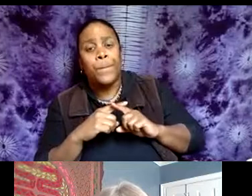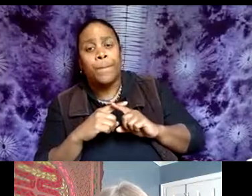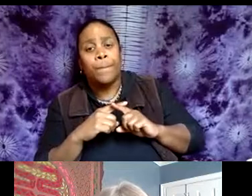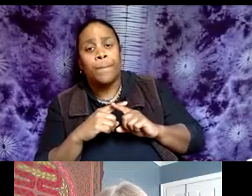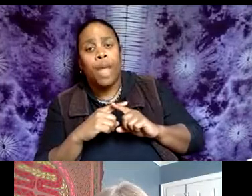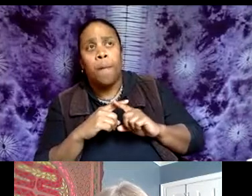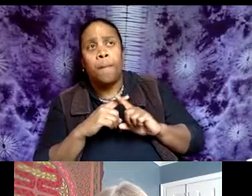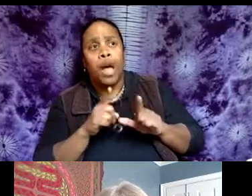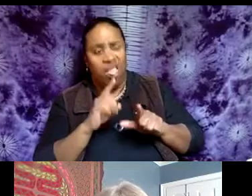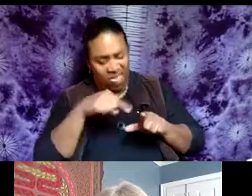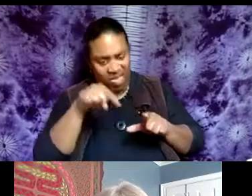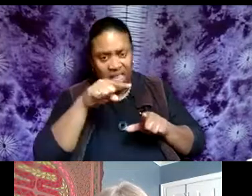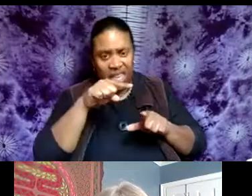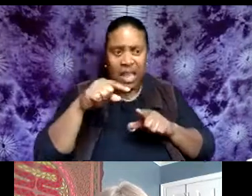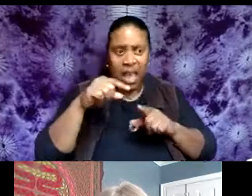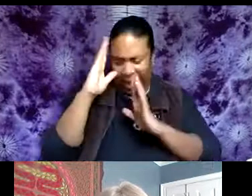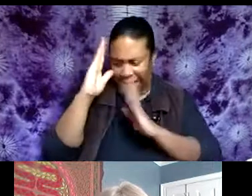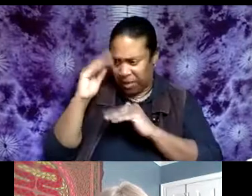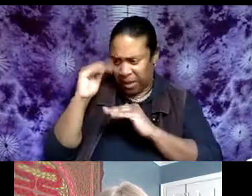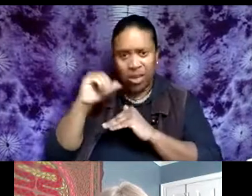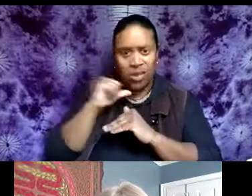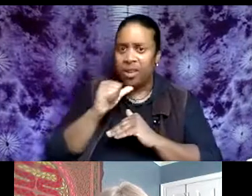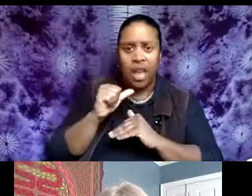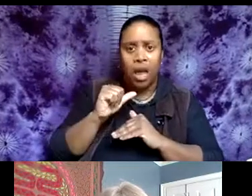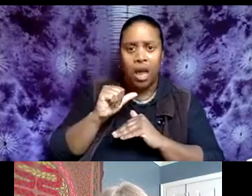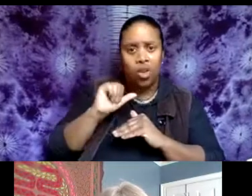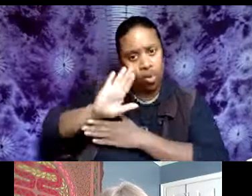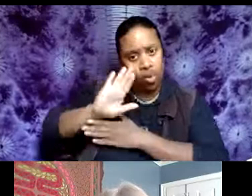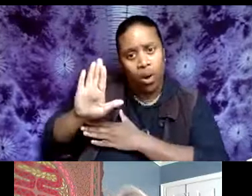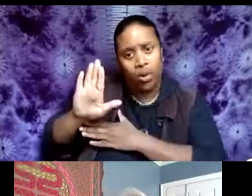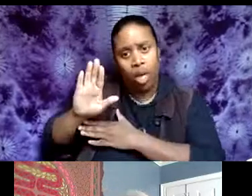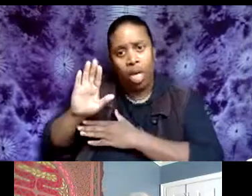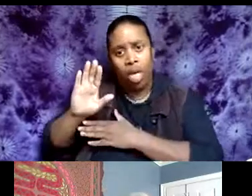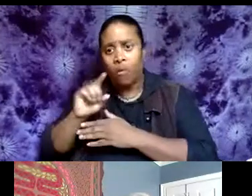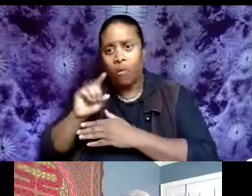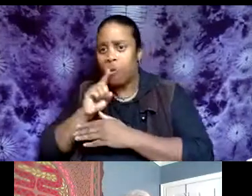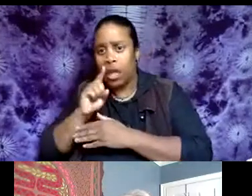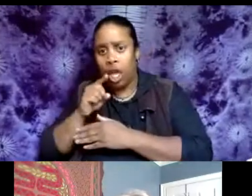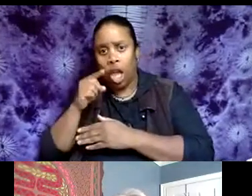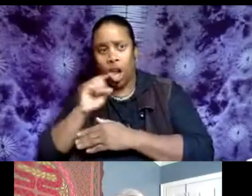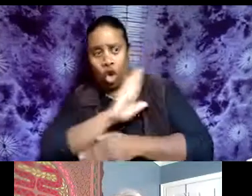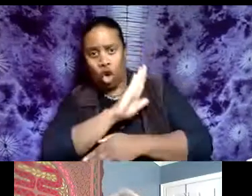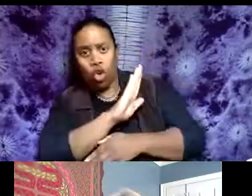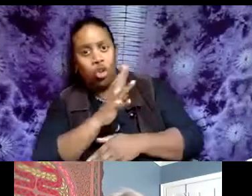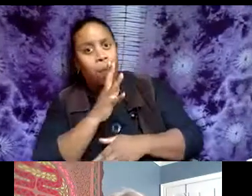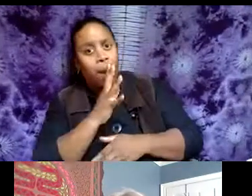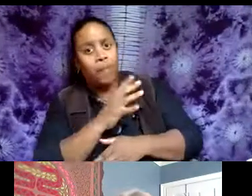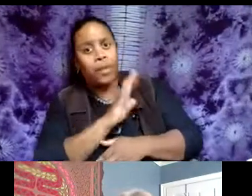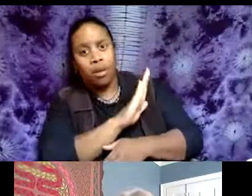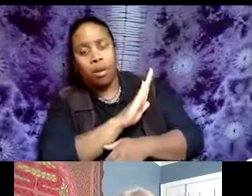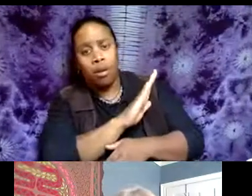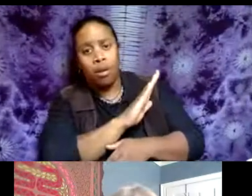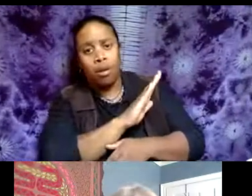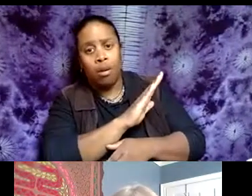not yours. They are hers. And to